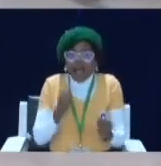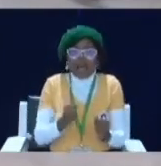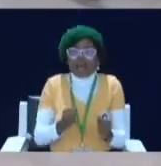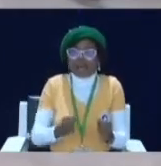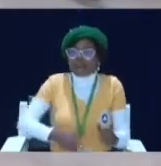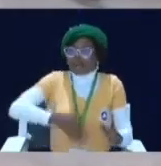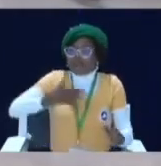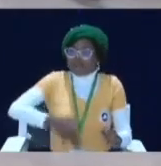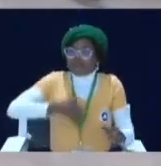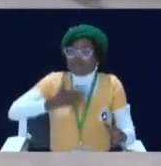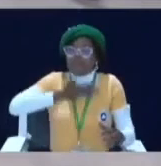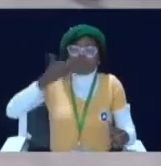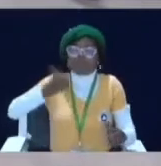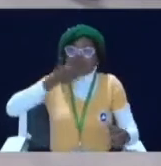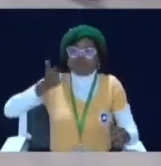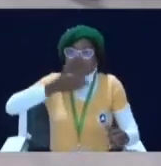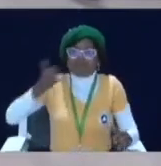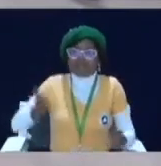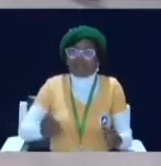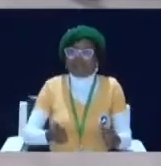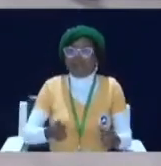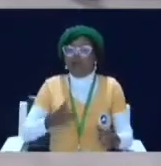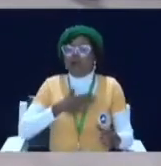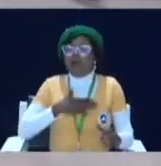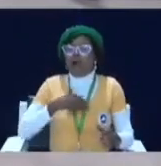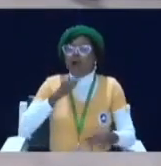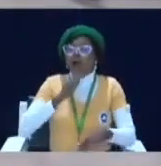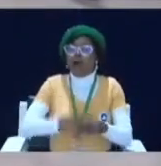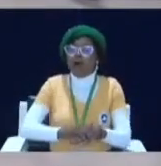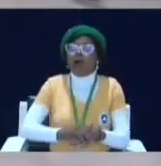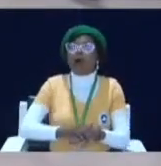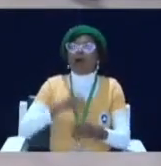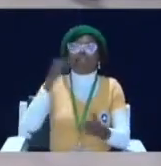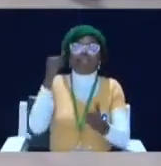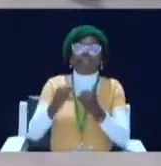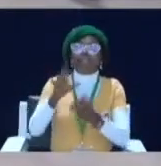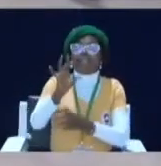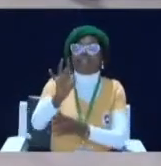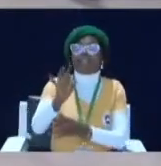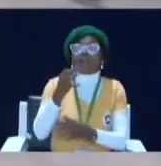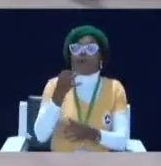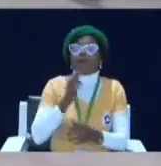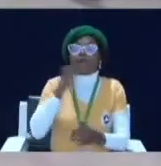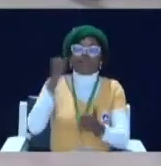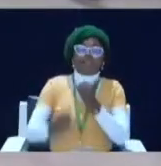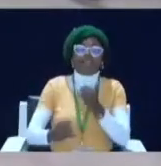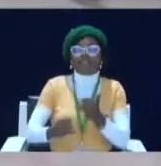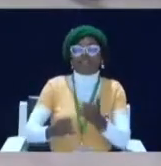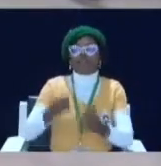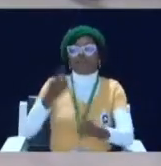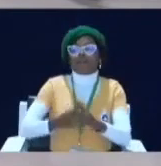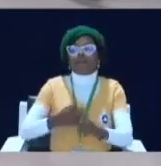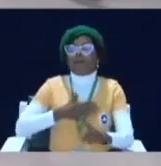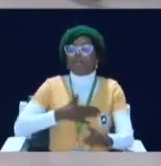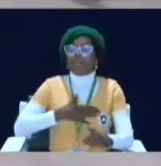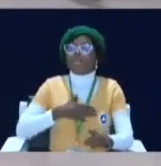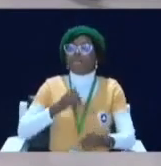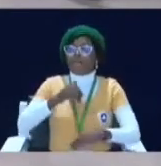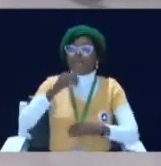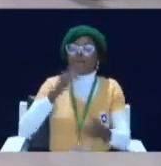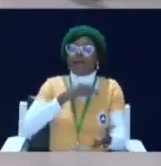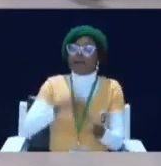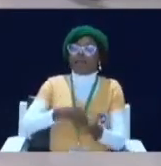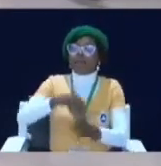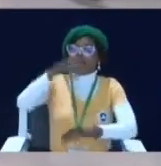a relief. Then on the 8th of last month, during my midnight program, I had a voice that I